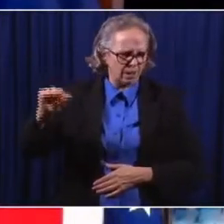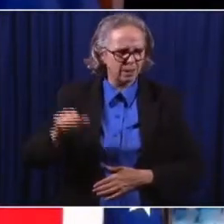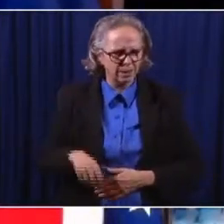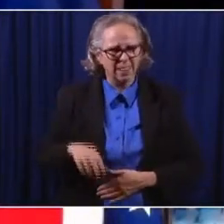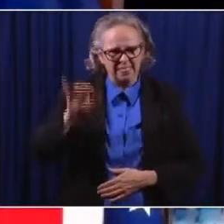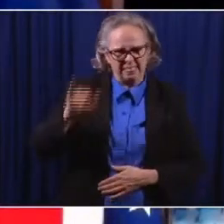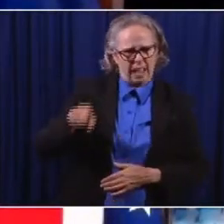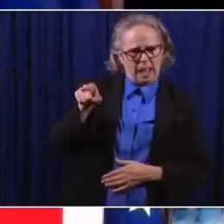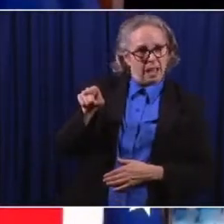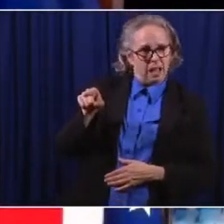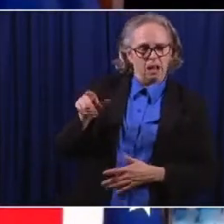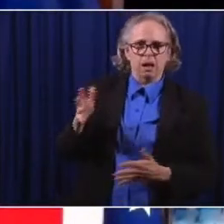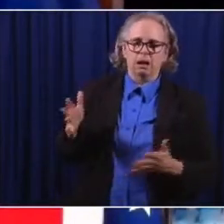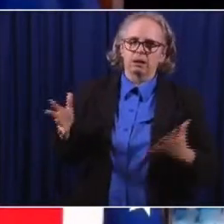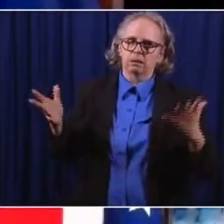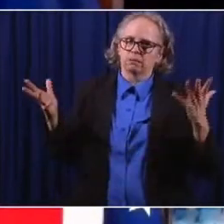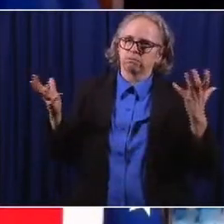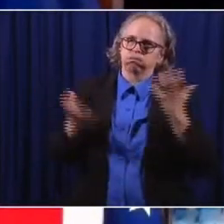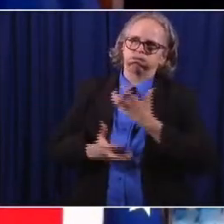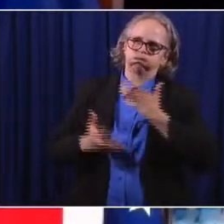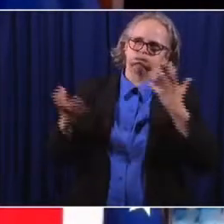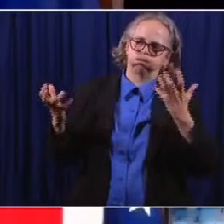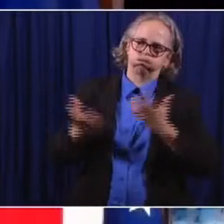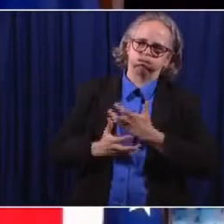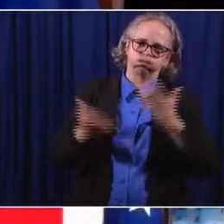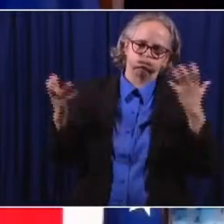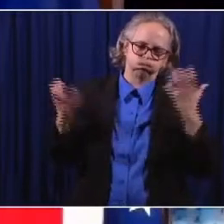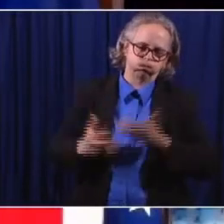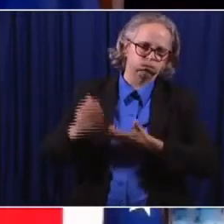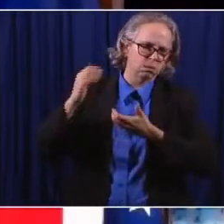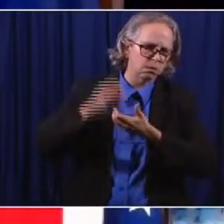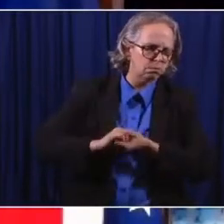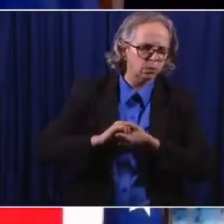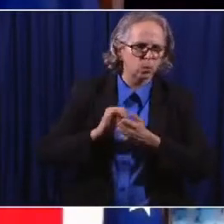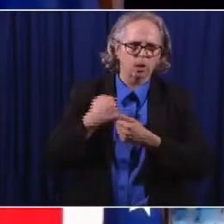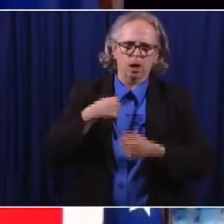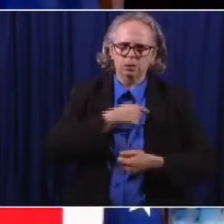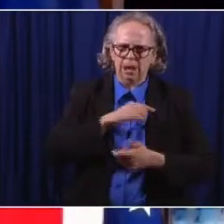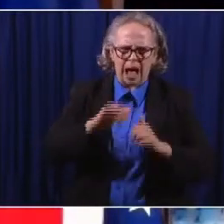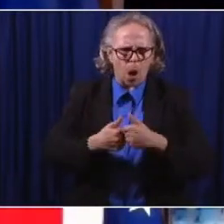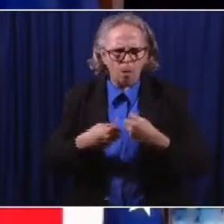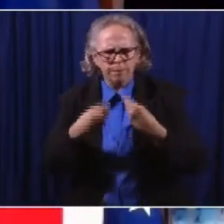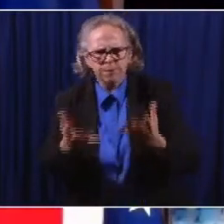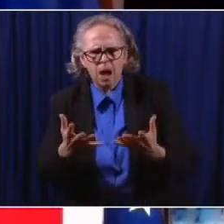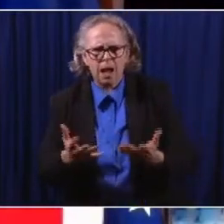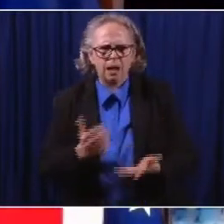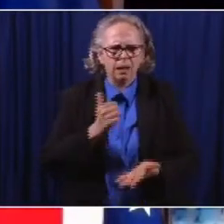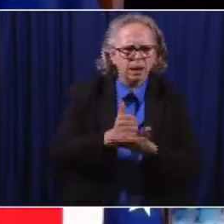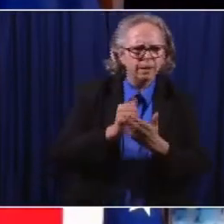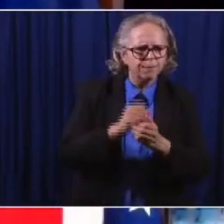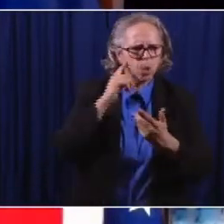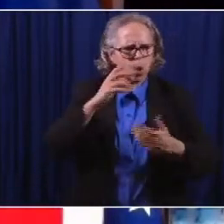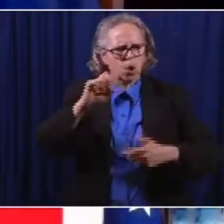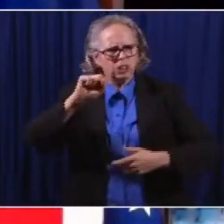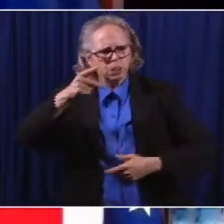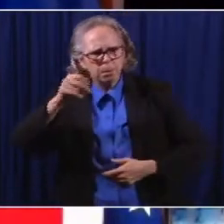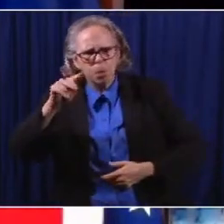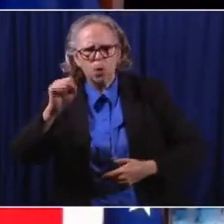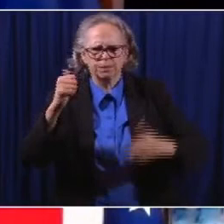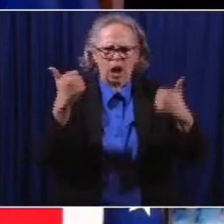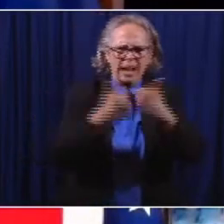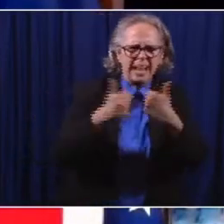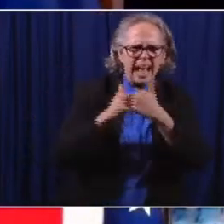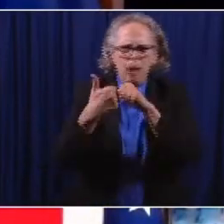we've reopened sports for competition in the state of Ohio. And they have had, I want to reassure folks, they